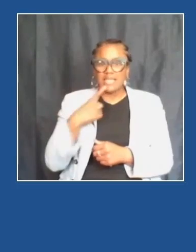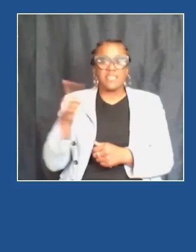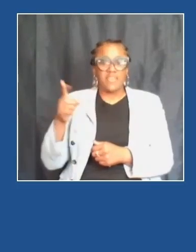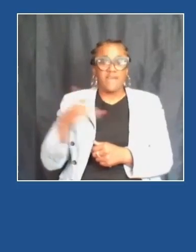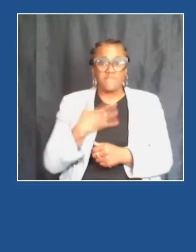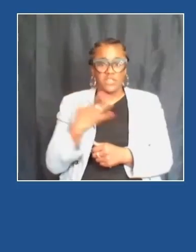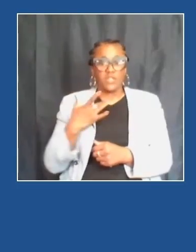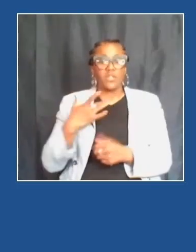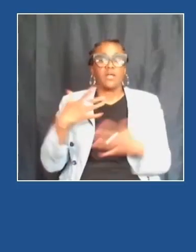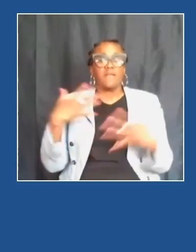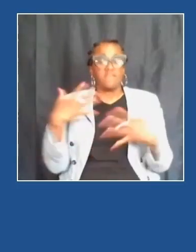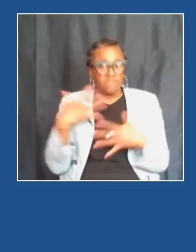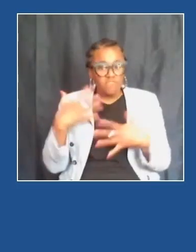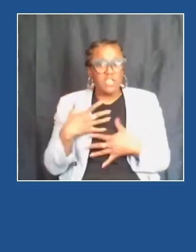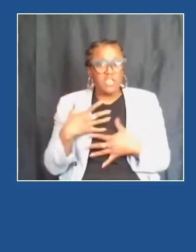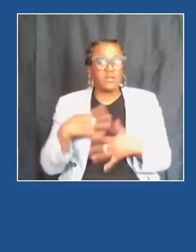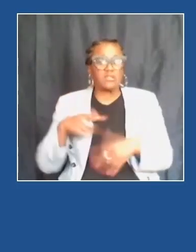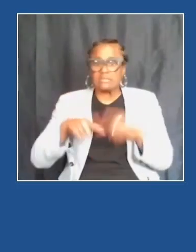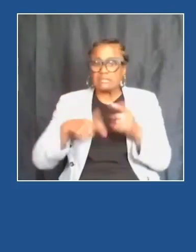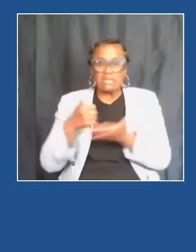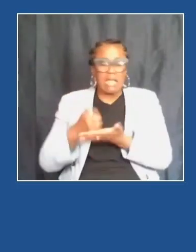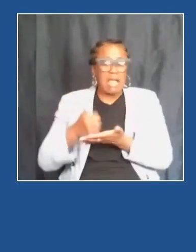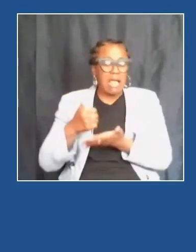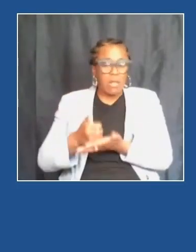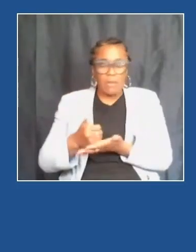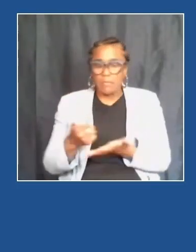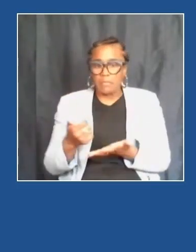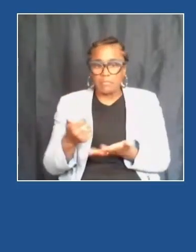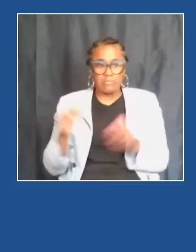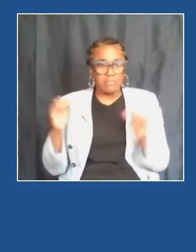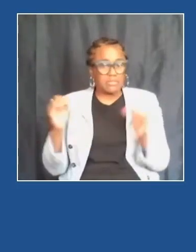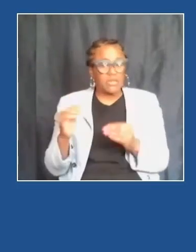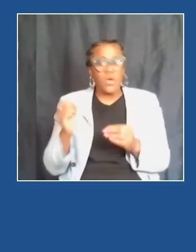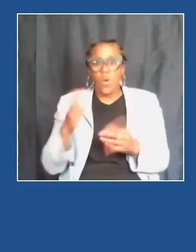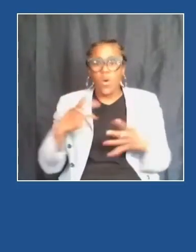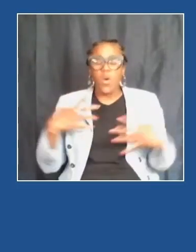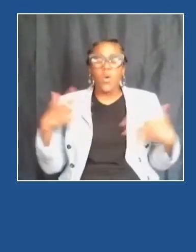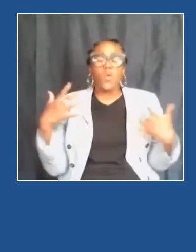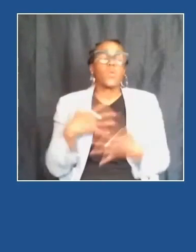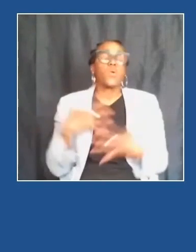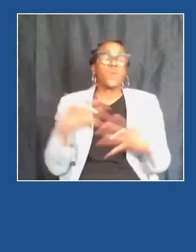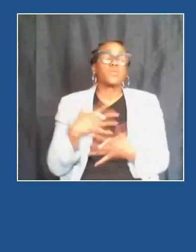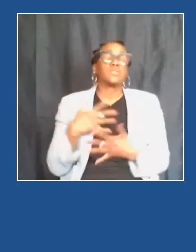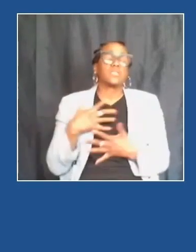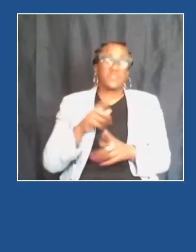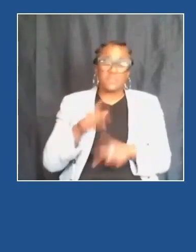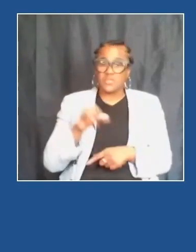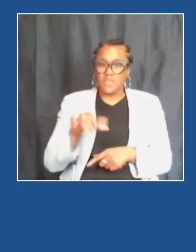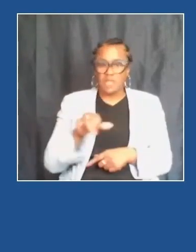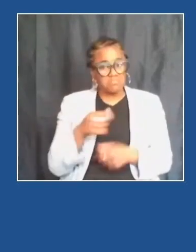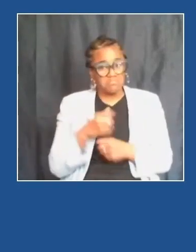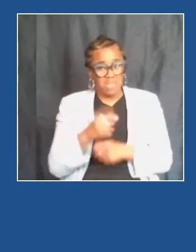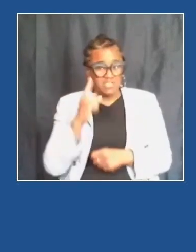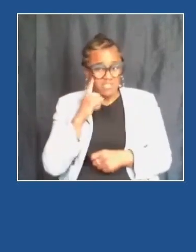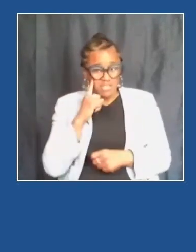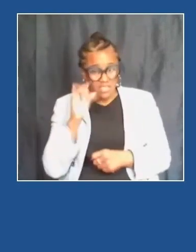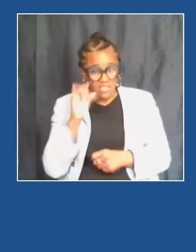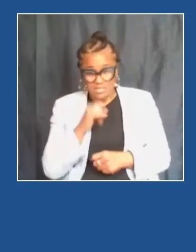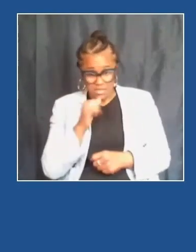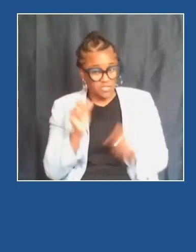fear, helplessness, and or horror in response to the event, which kind of makes sense. That's not